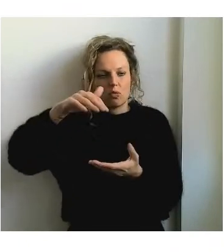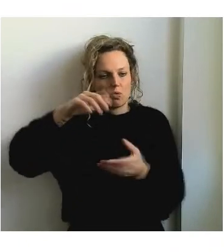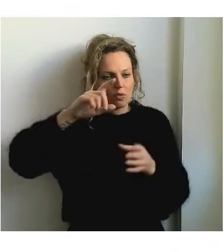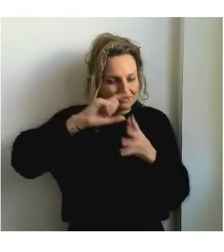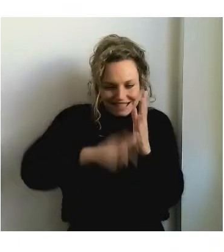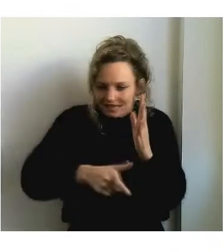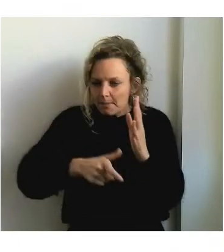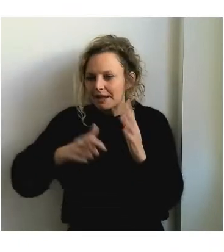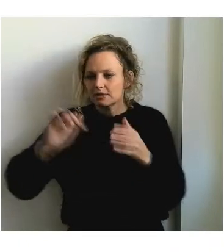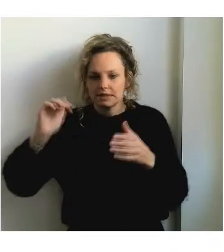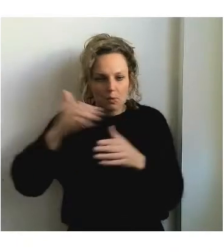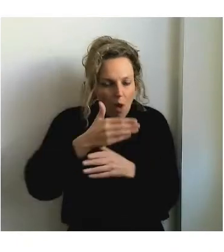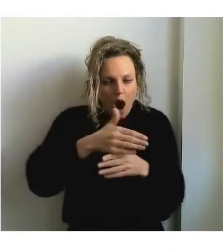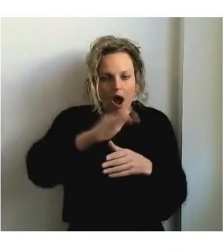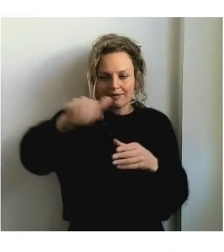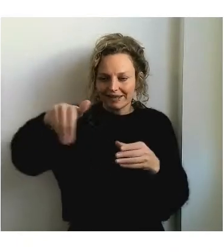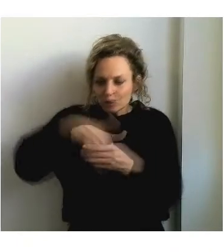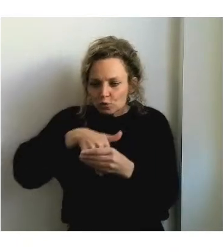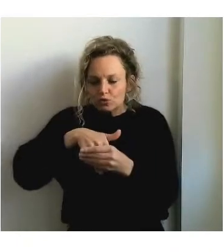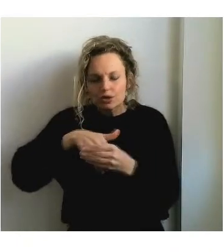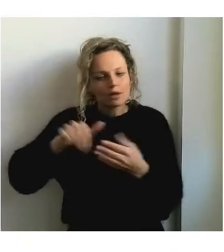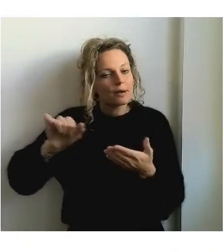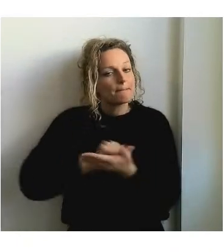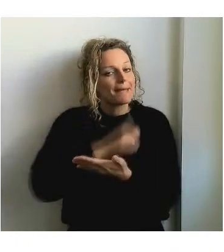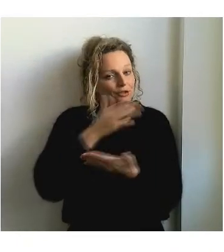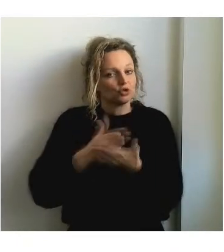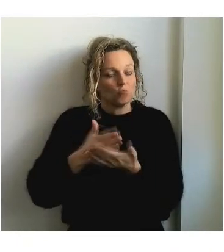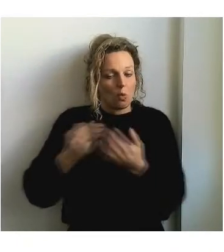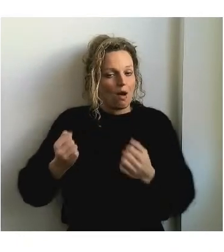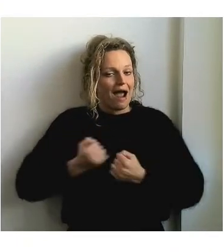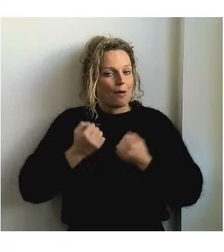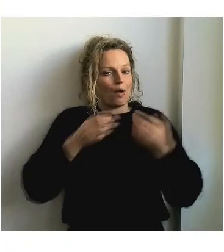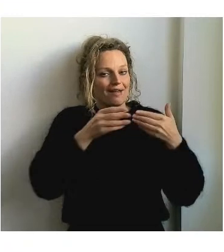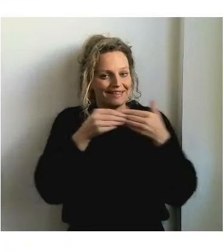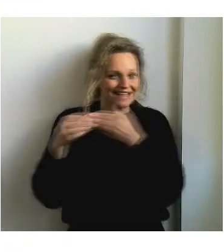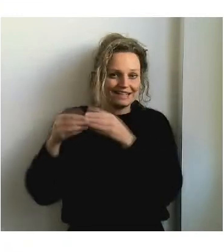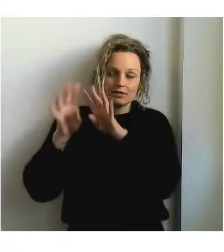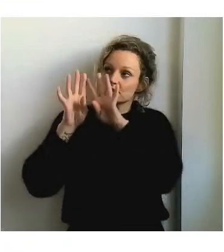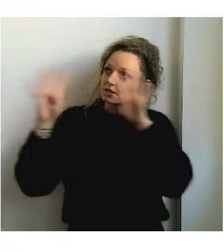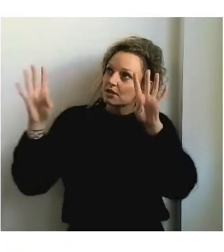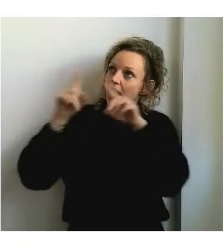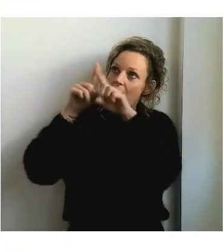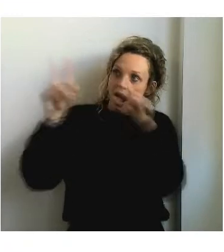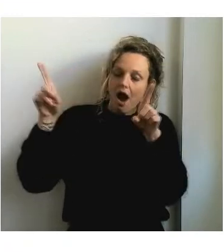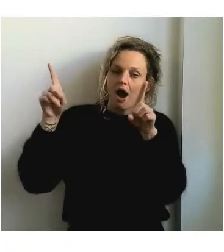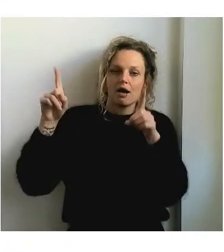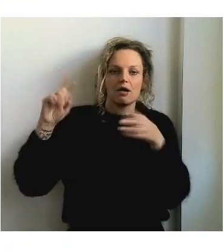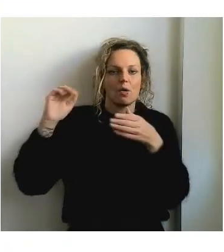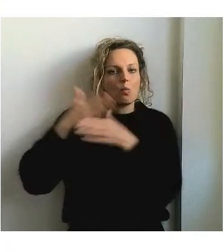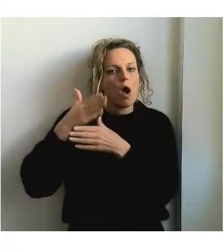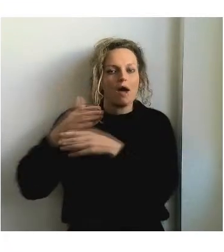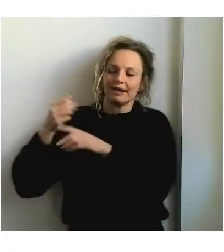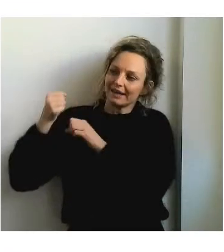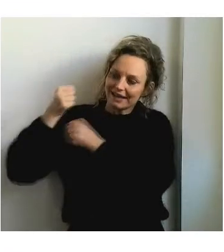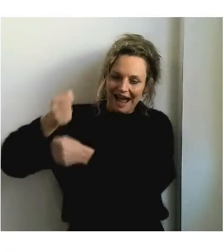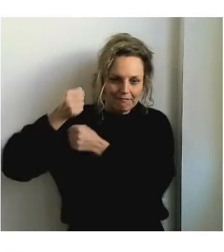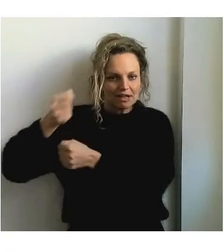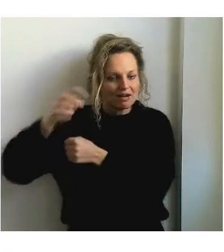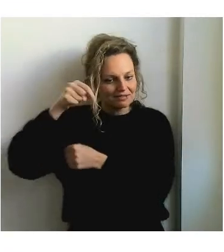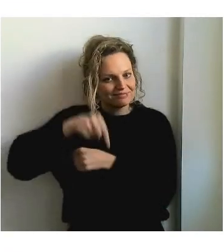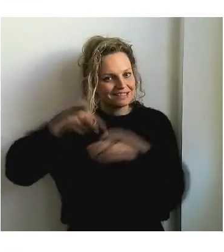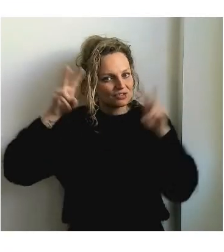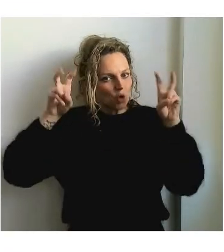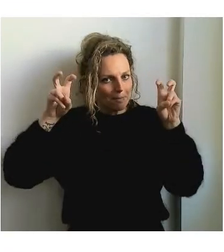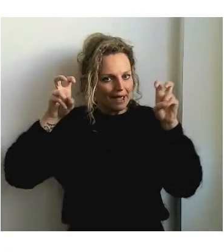dots and keeping our leaders that are kind of working or advocating on this connected